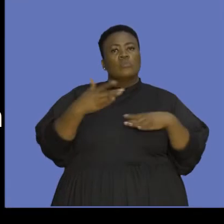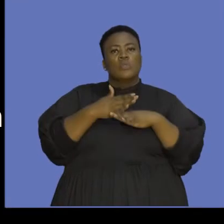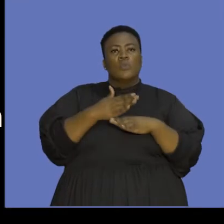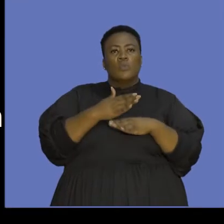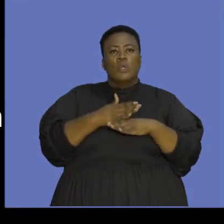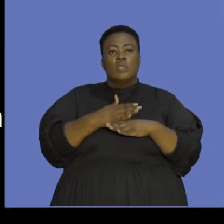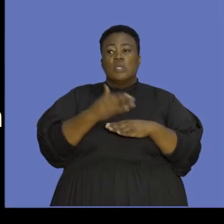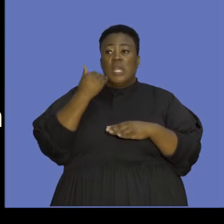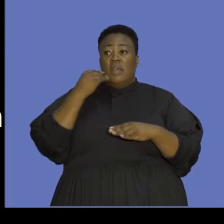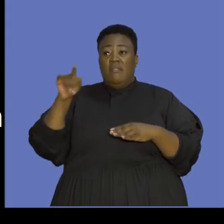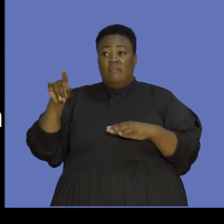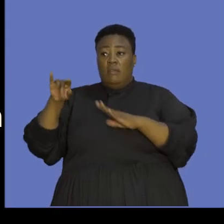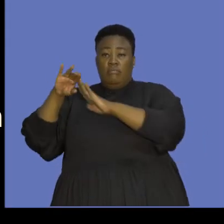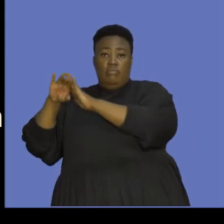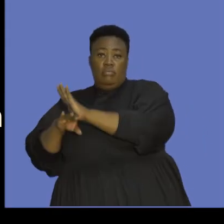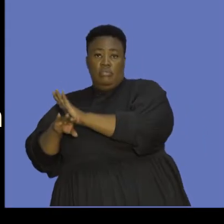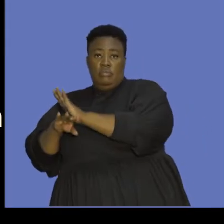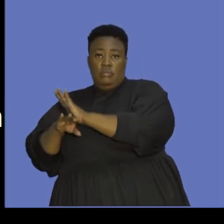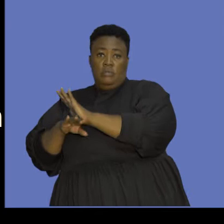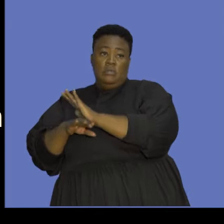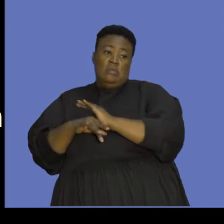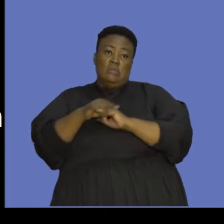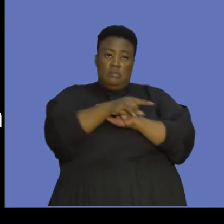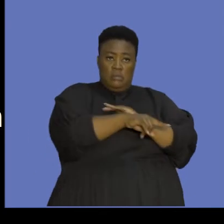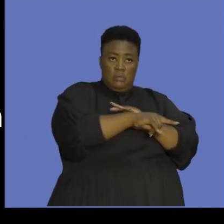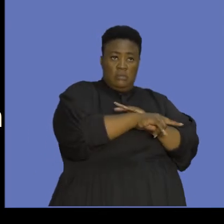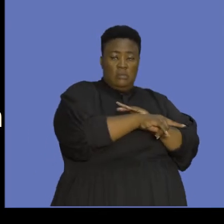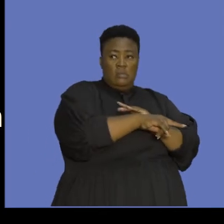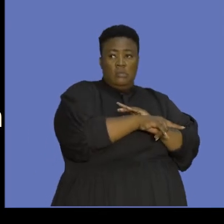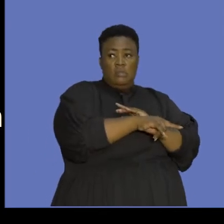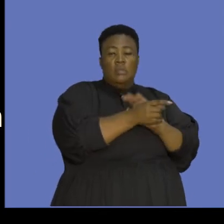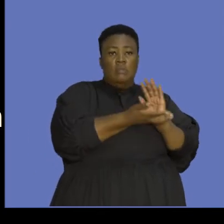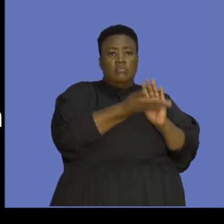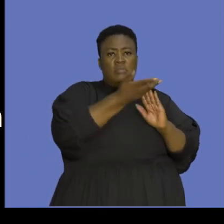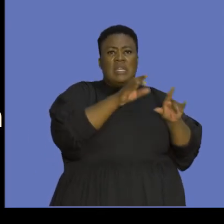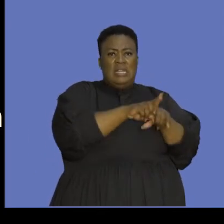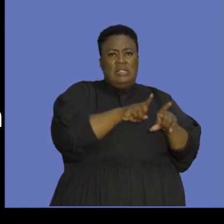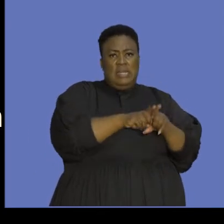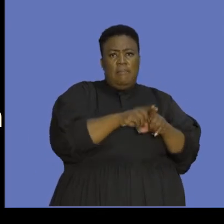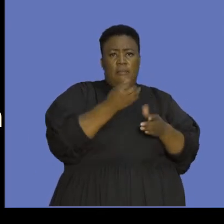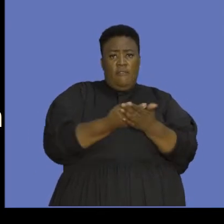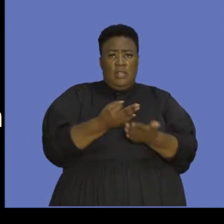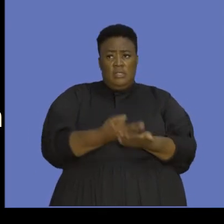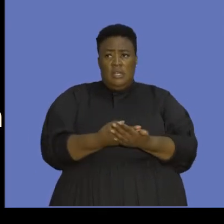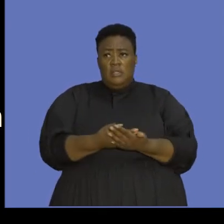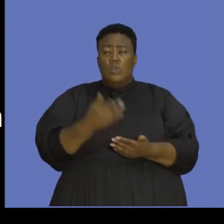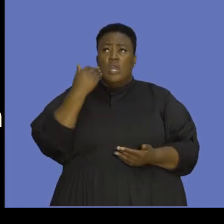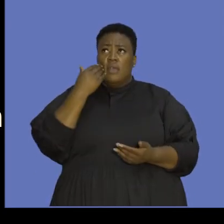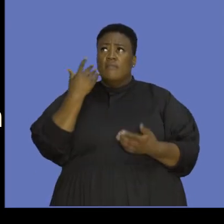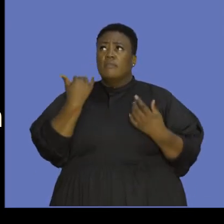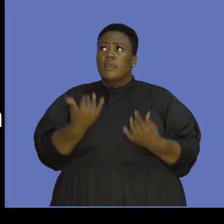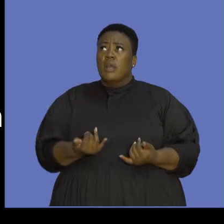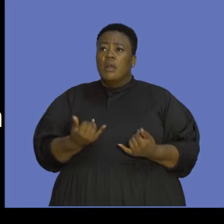The opposite also works. If mass decreases by a factor, acceleration increases by the same